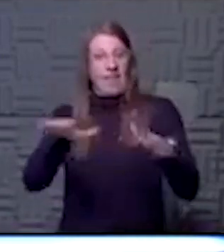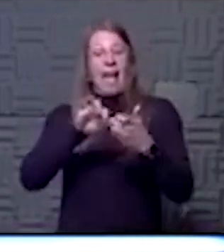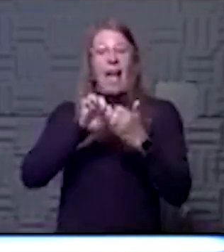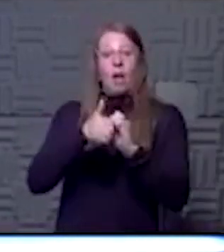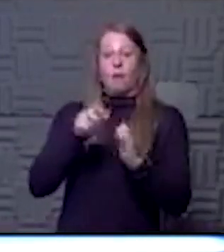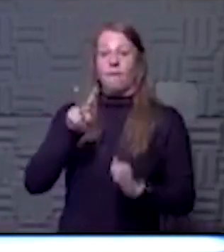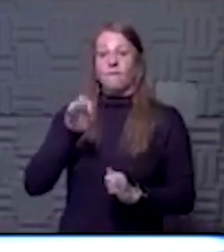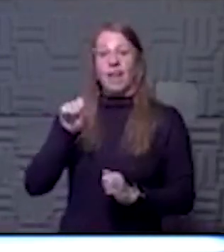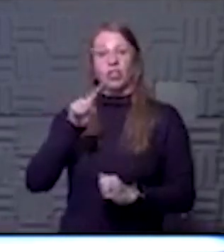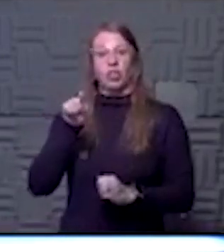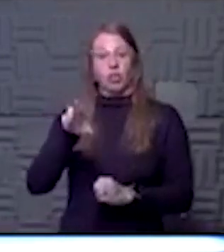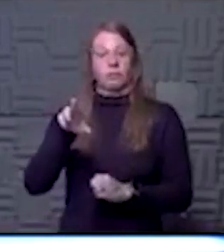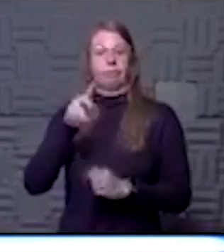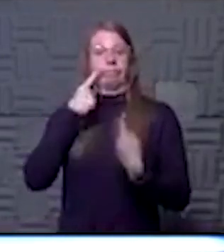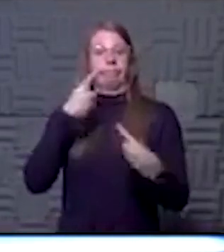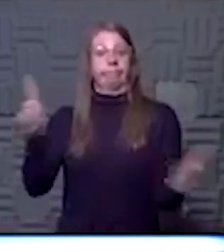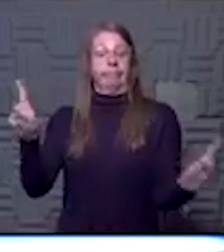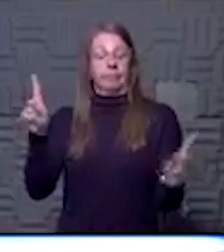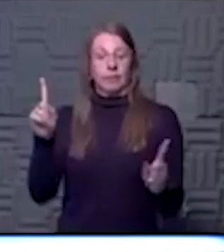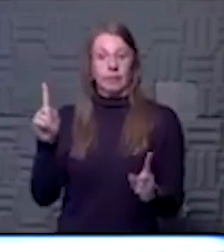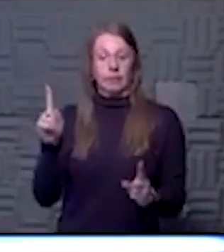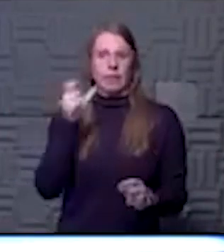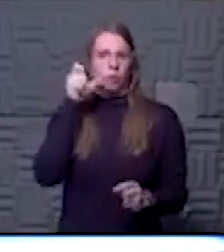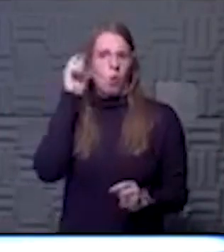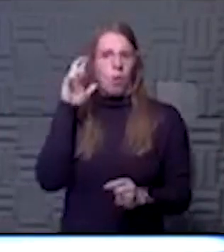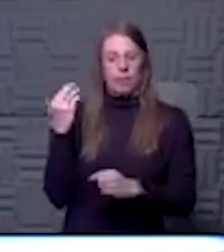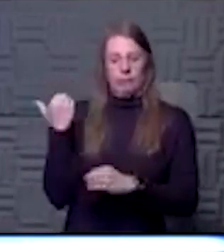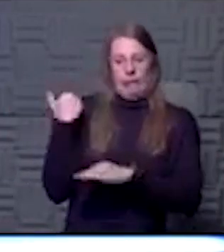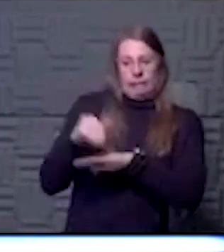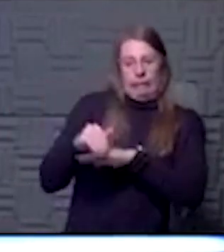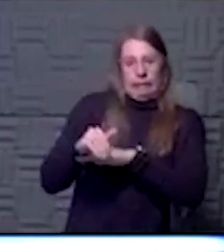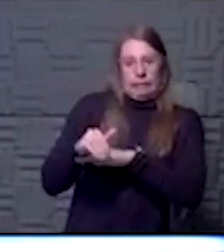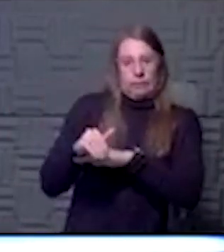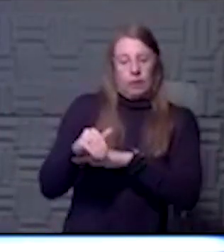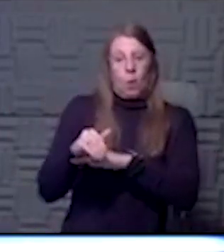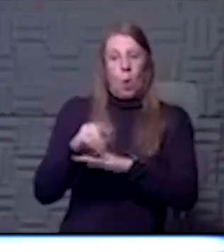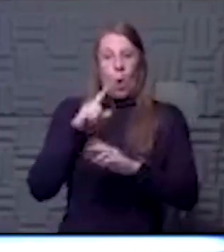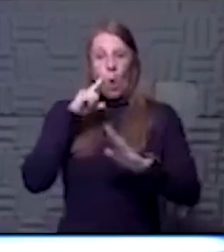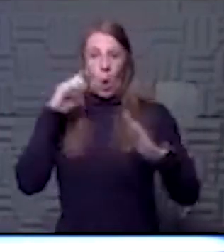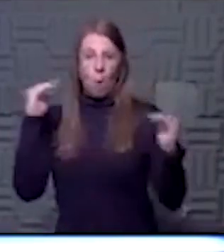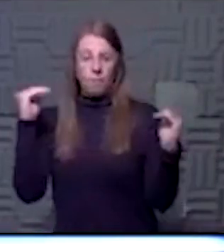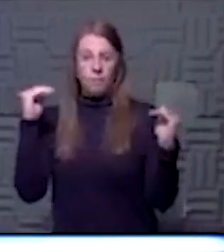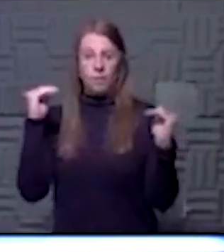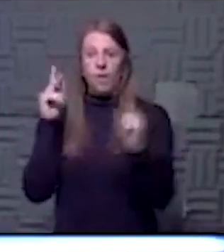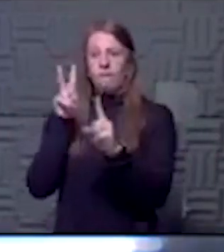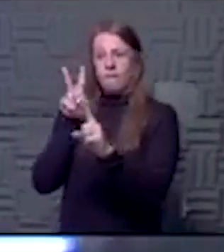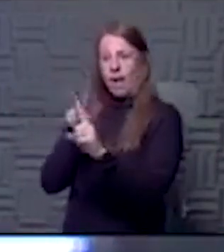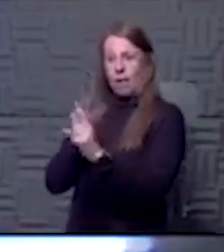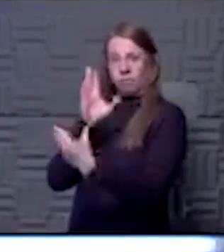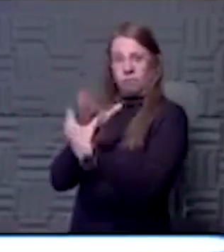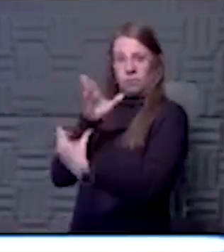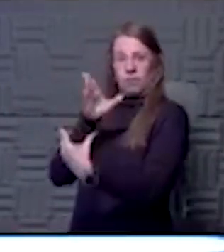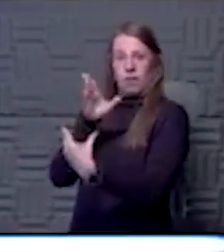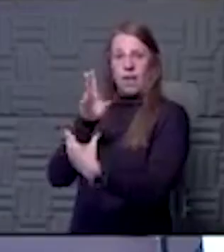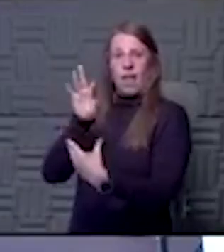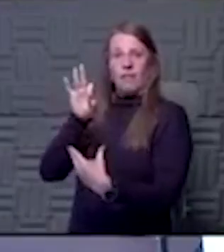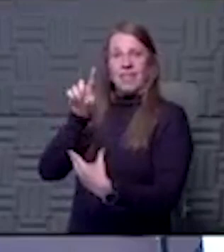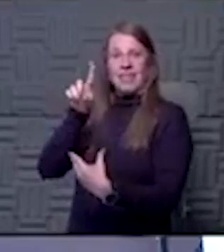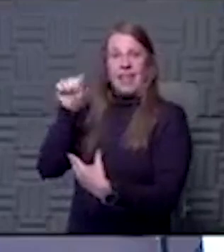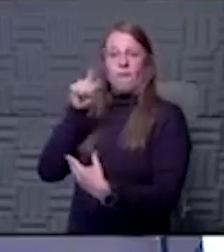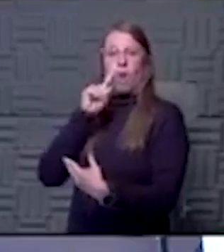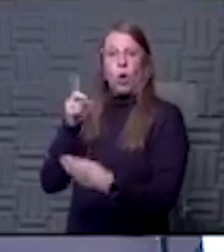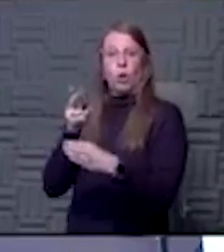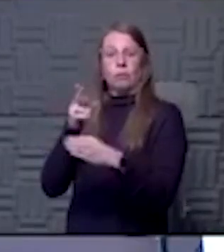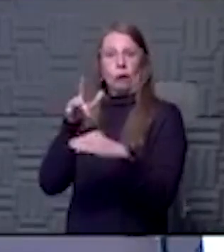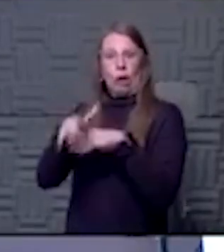Pfizer announced, I believe, yesterday or late last night, that they hope to file information with the FDA for an early use authorization. I